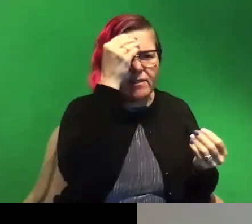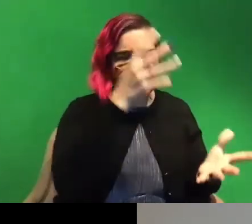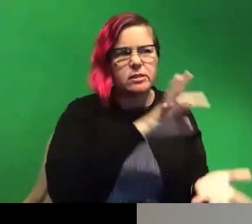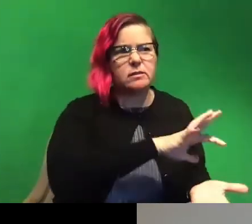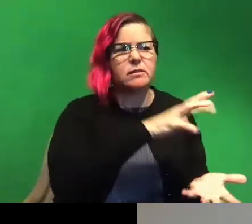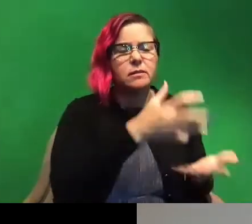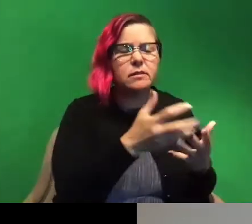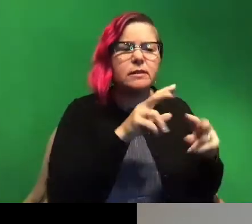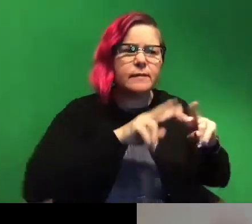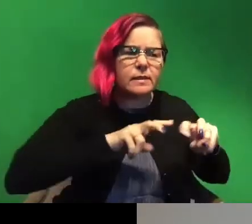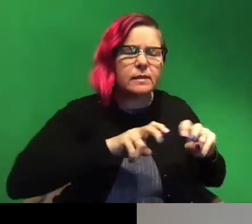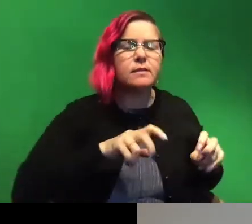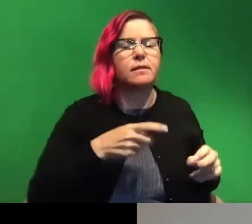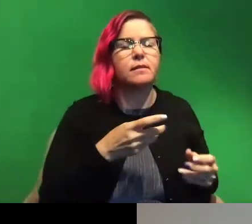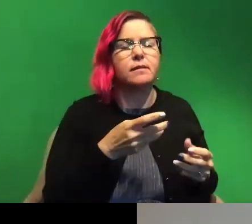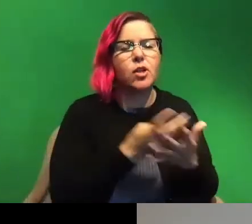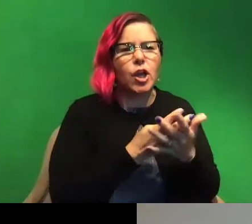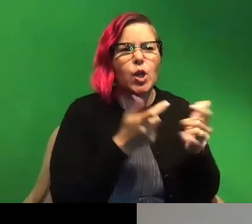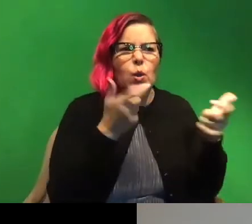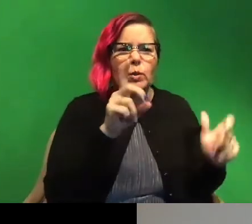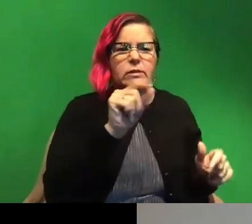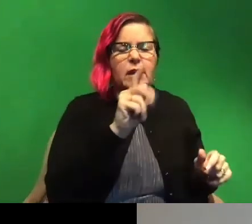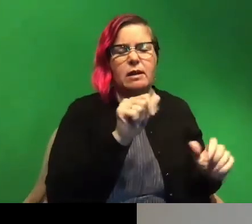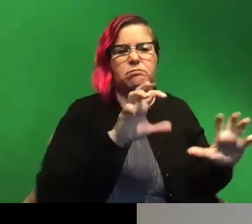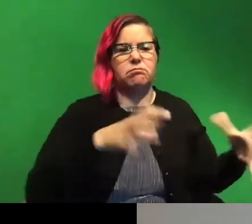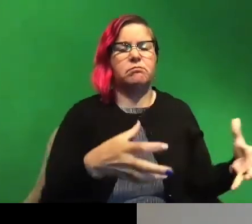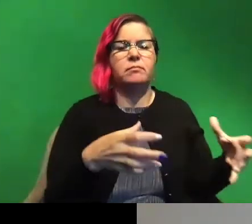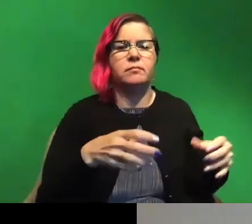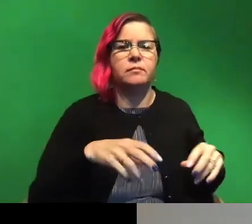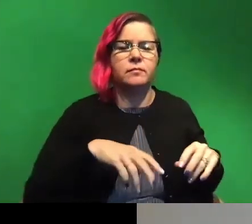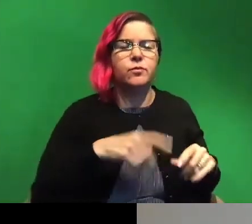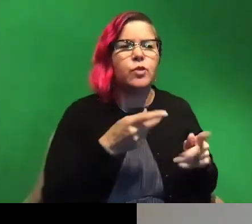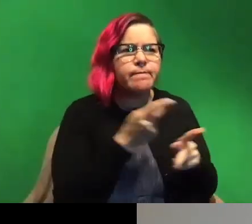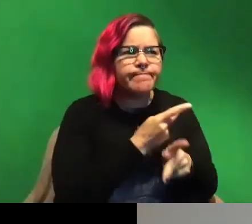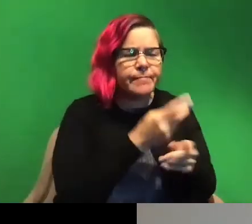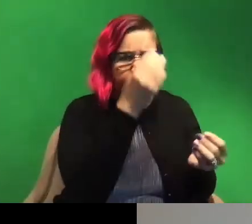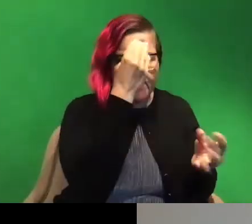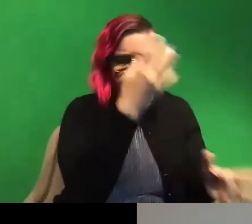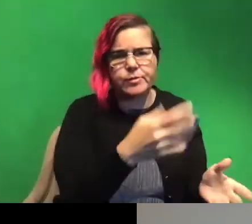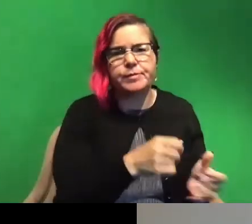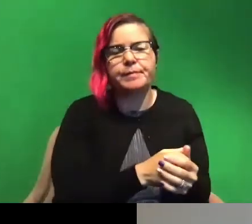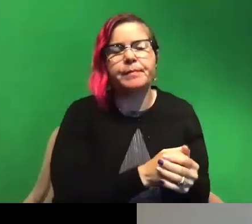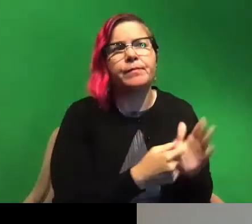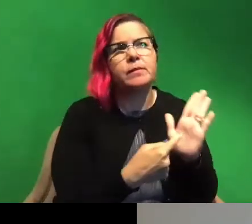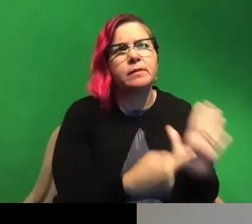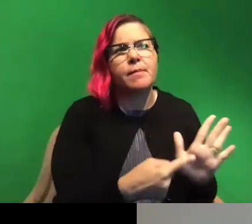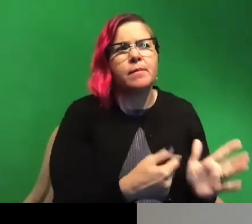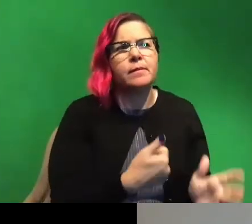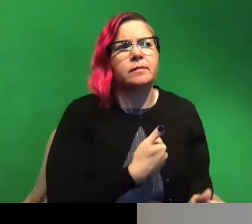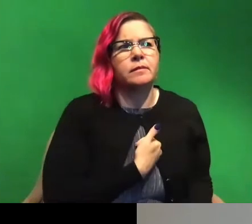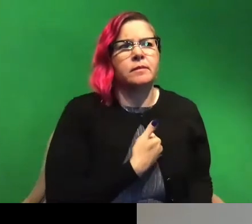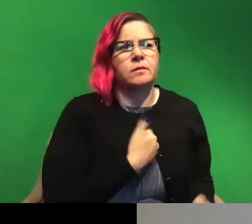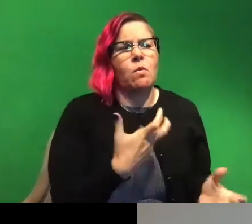do in my work, where we're looking at huge data sets and we're trying to find out information. So for instance, if I wanted to